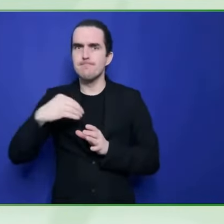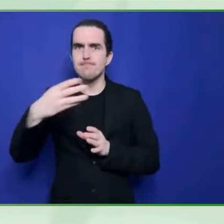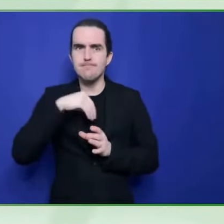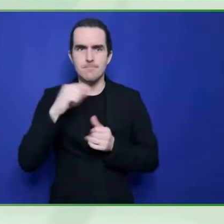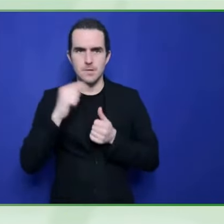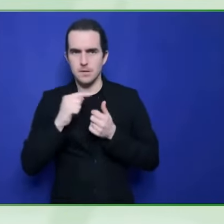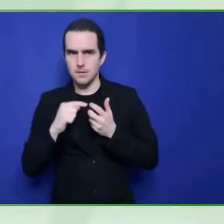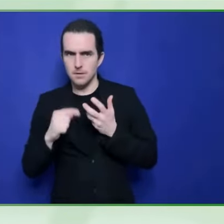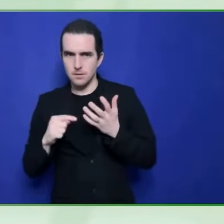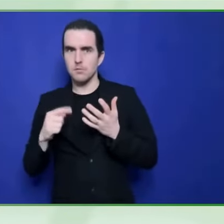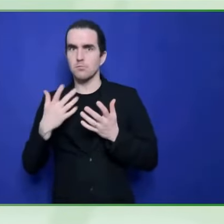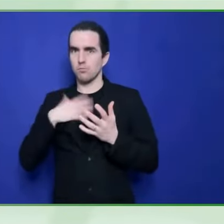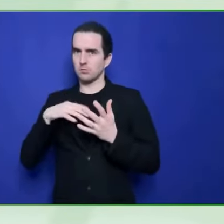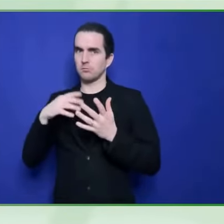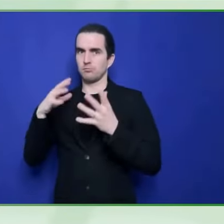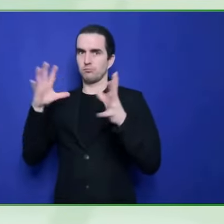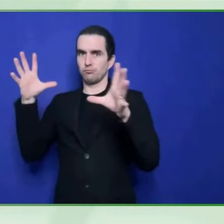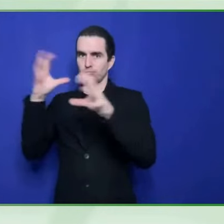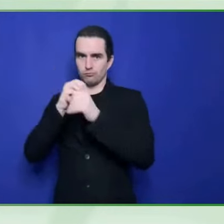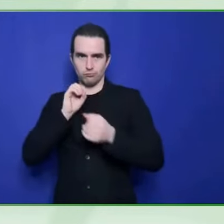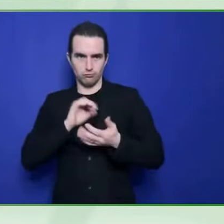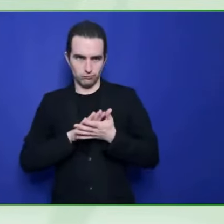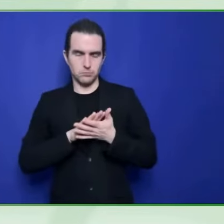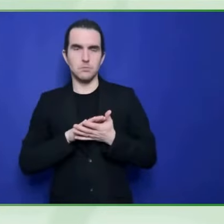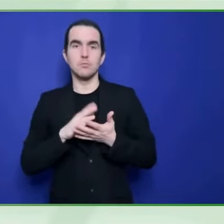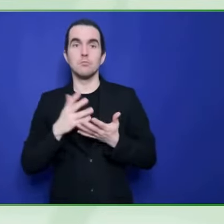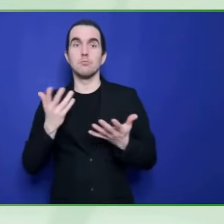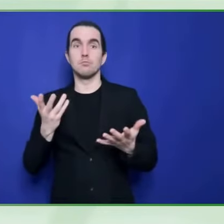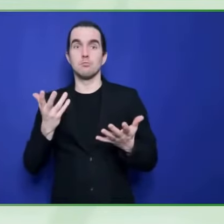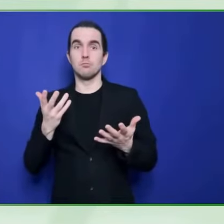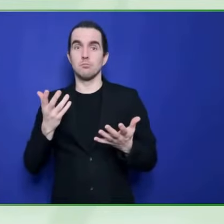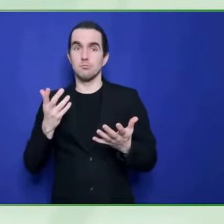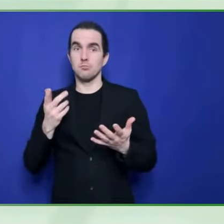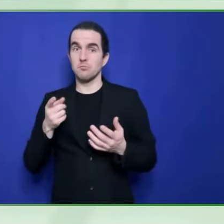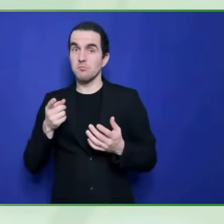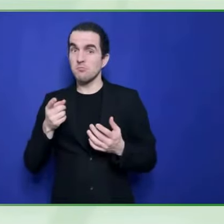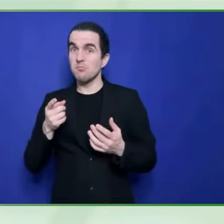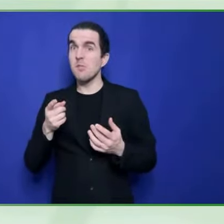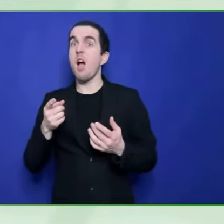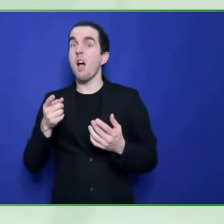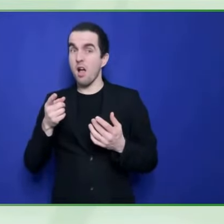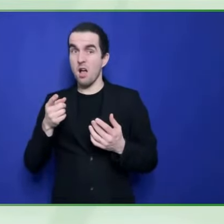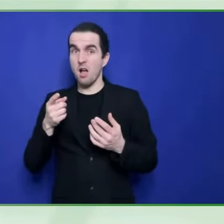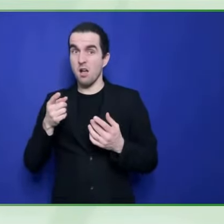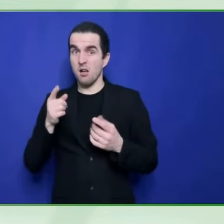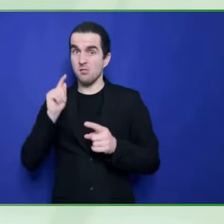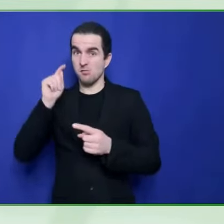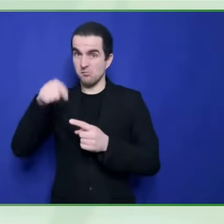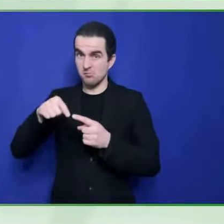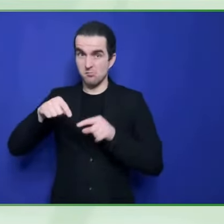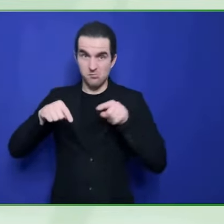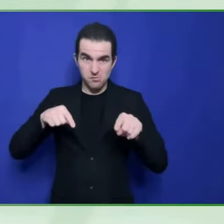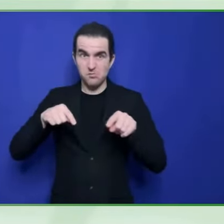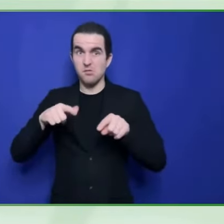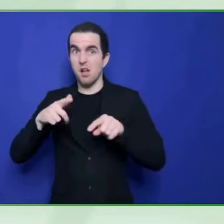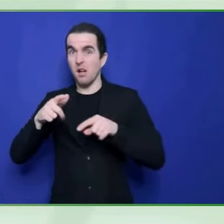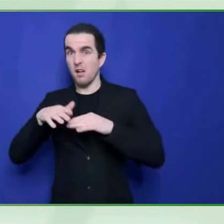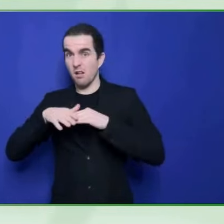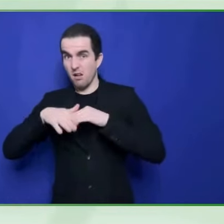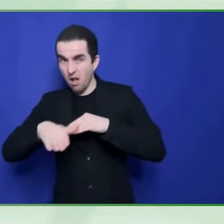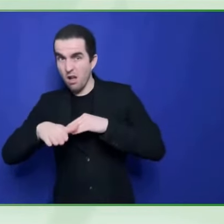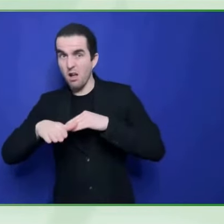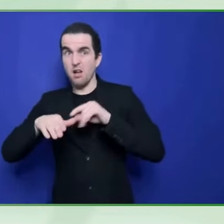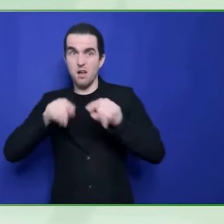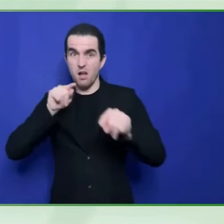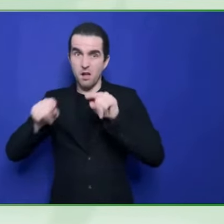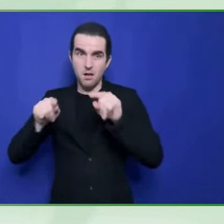one curb ramp to the next. There has to be the connectivity along the way to connect us from the sidewalk to the curb, from the